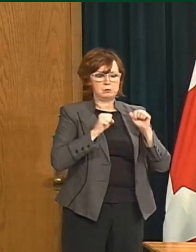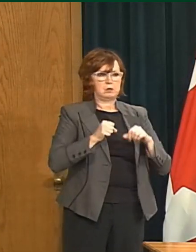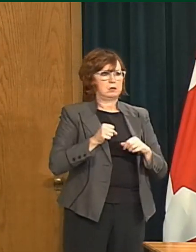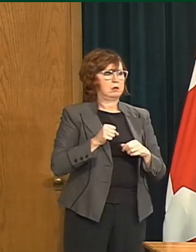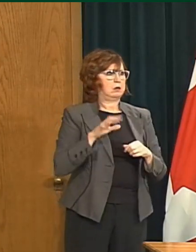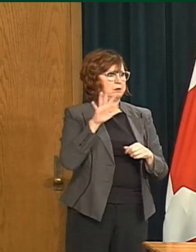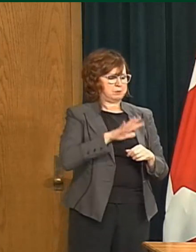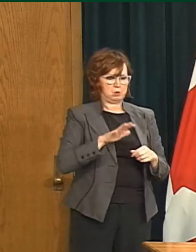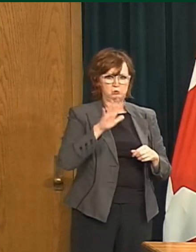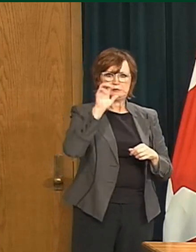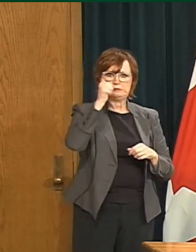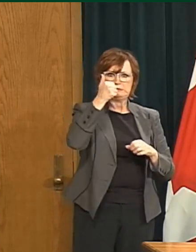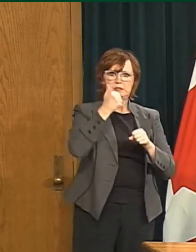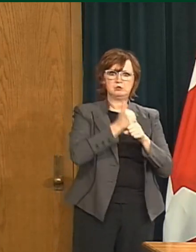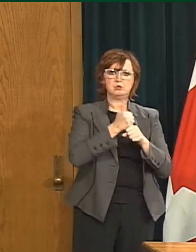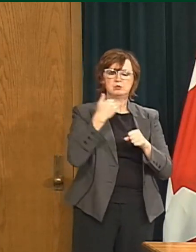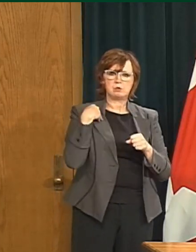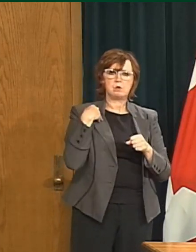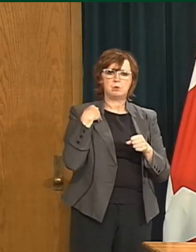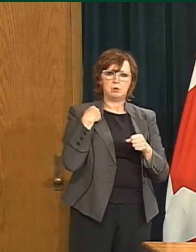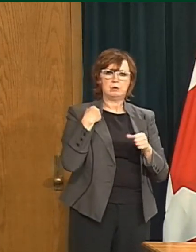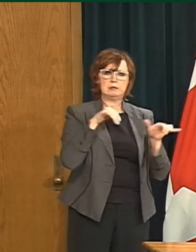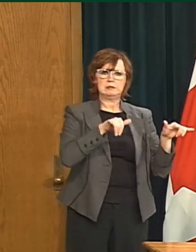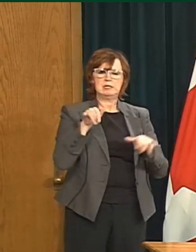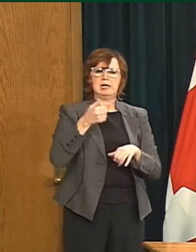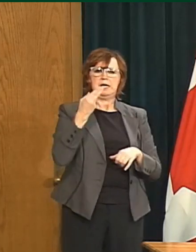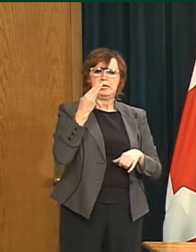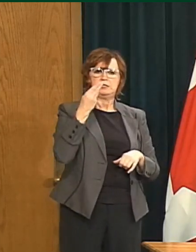about a decade ago, worked our way through the